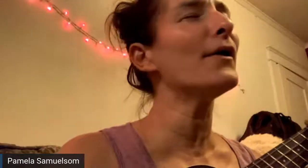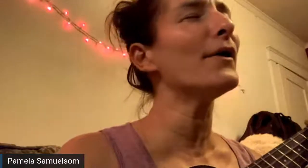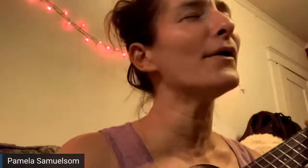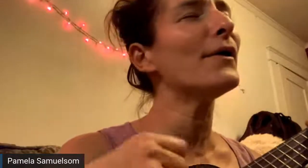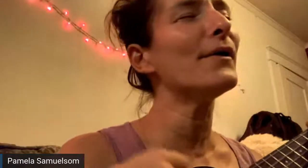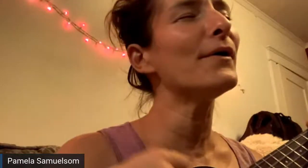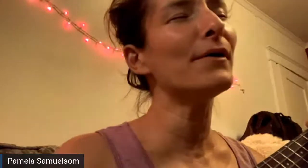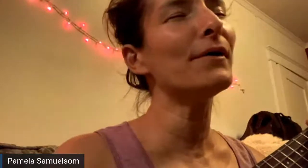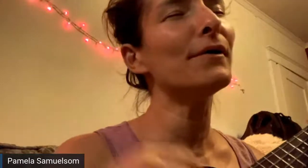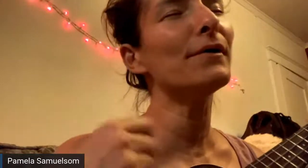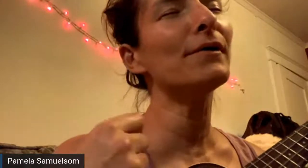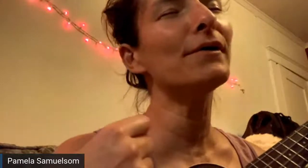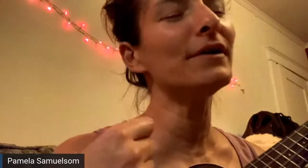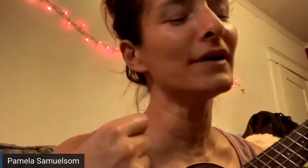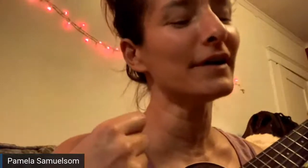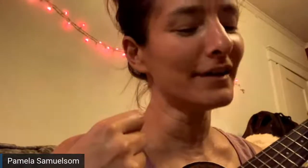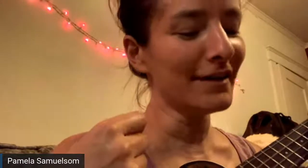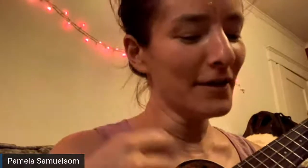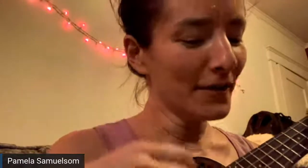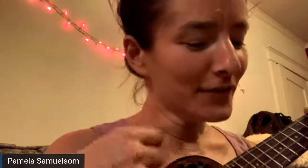cantillo.